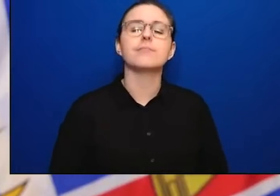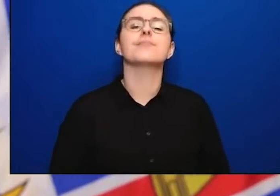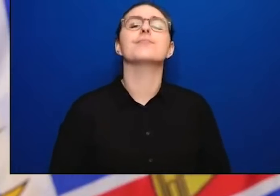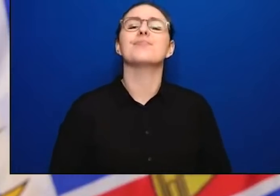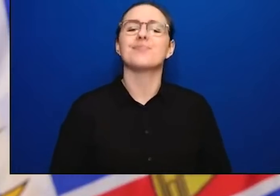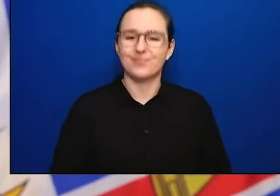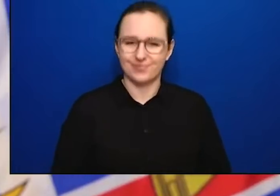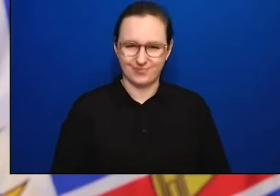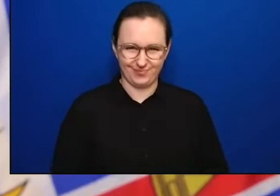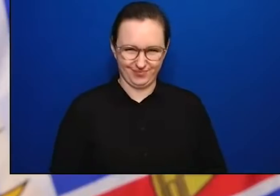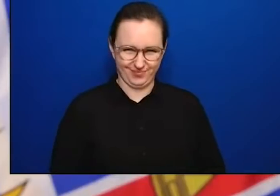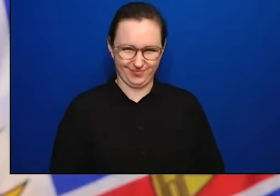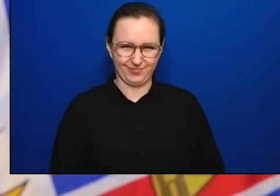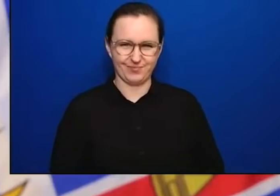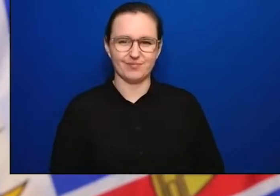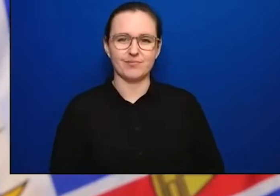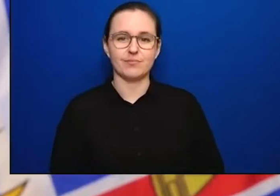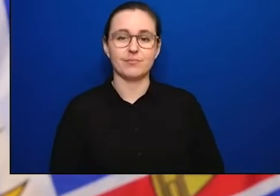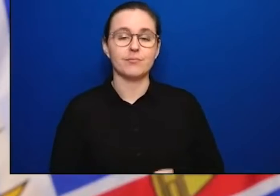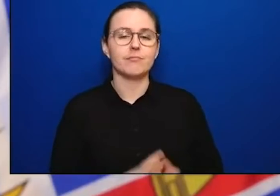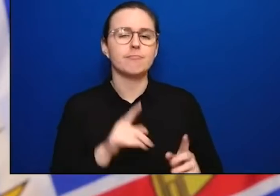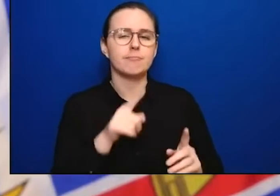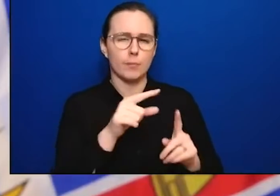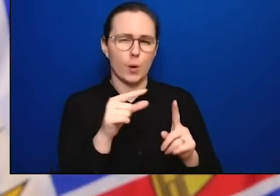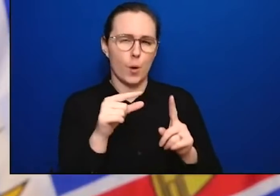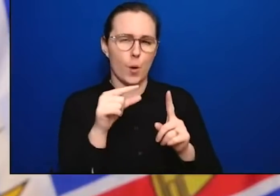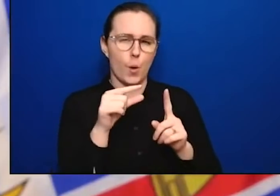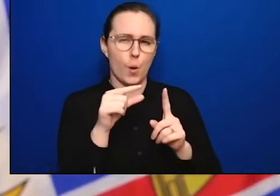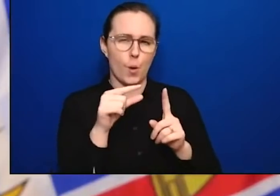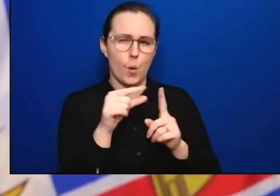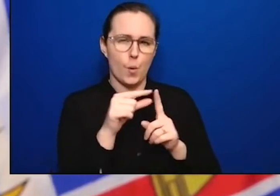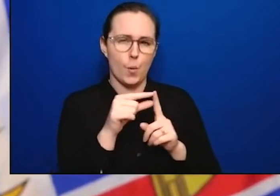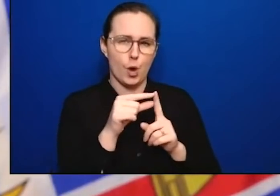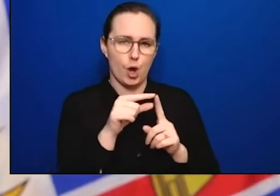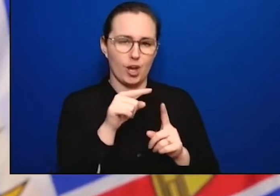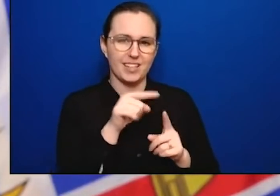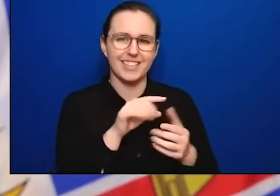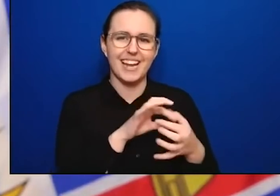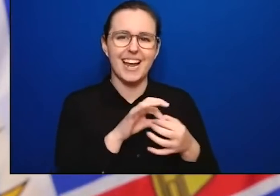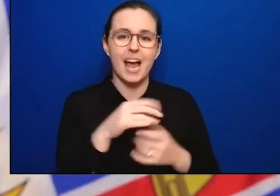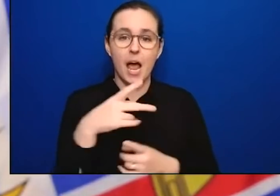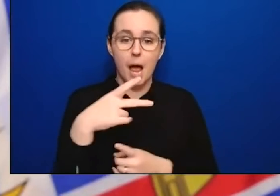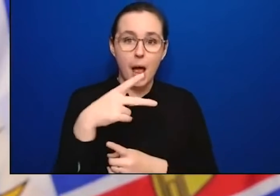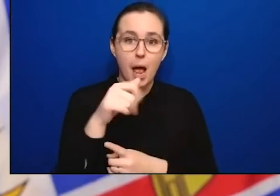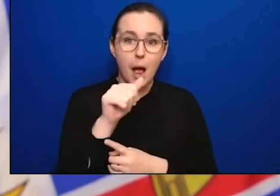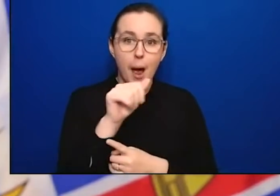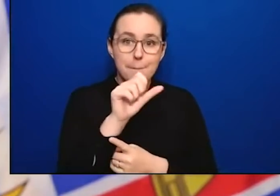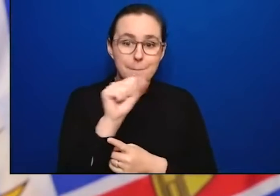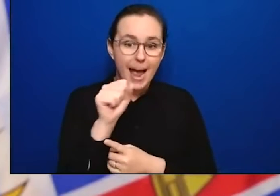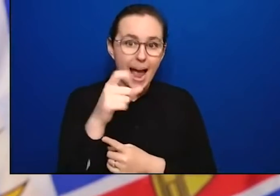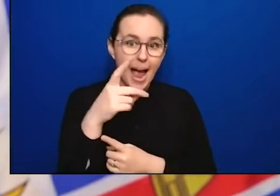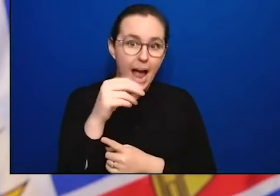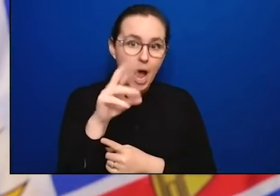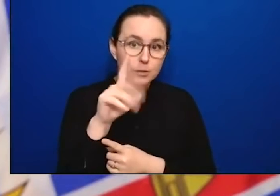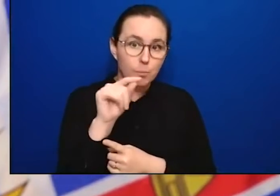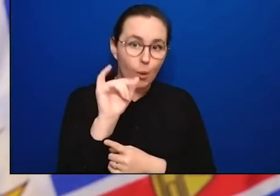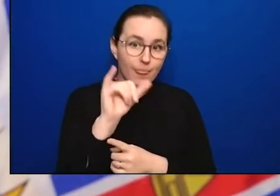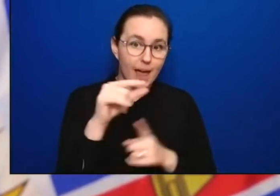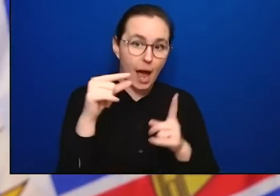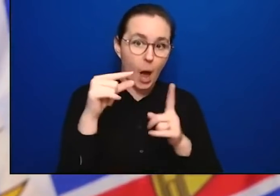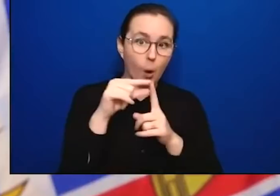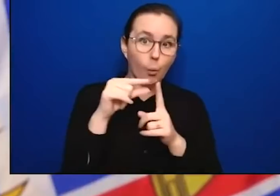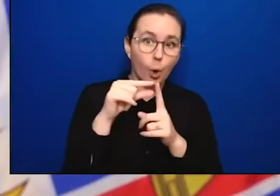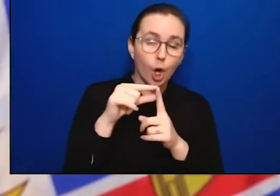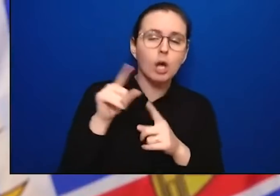so I consider the vaccine passport is the federal card program, but the